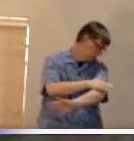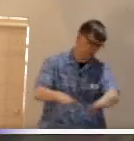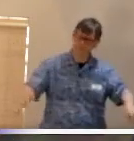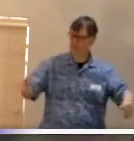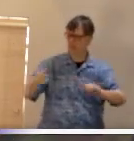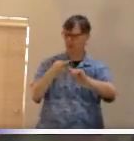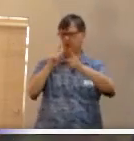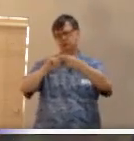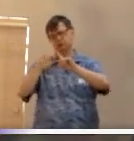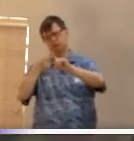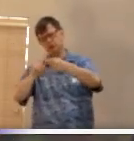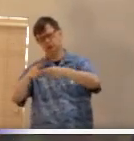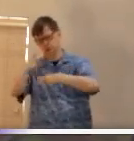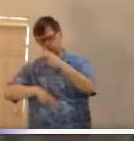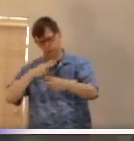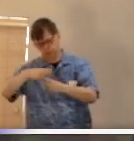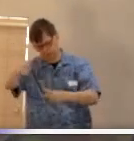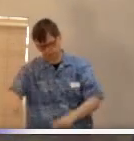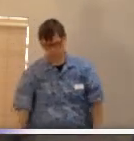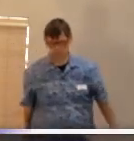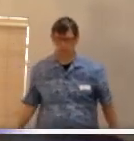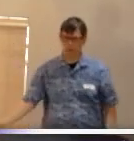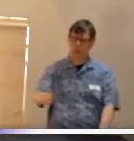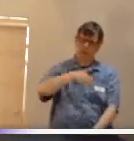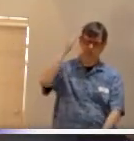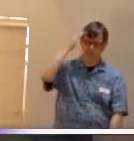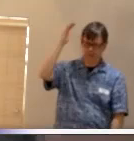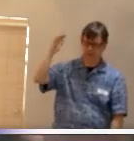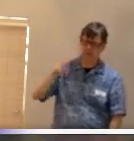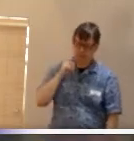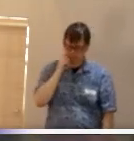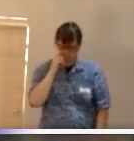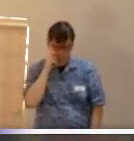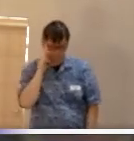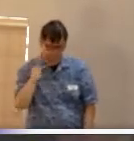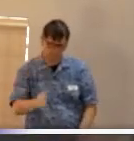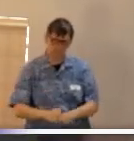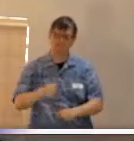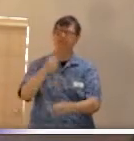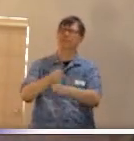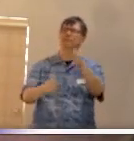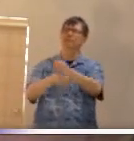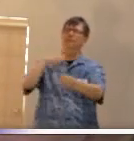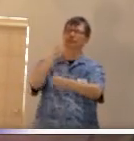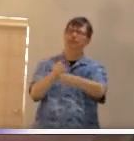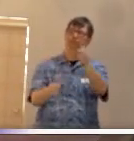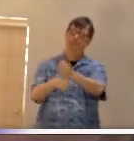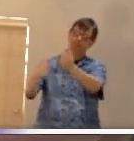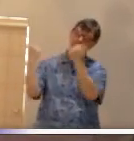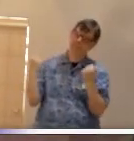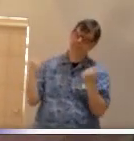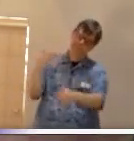in the objective world. And we think about this as a person, but as an entity in a building, this building has an energy